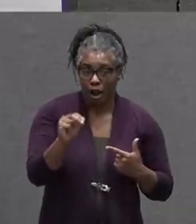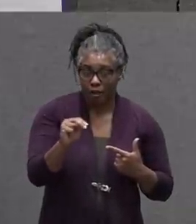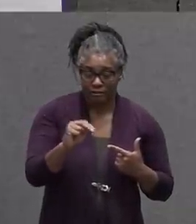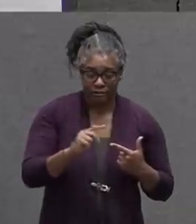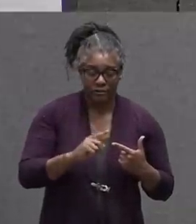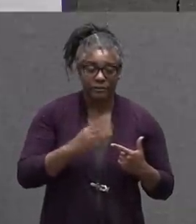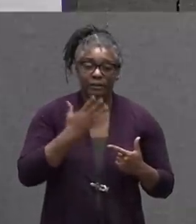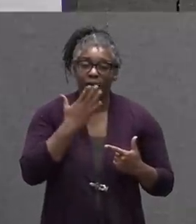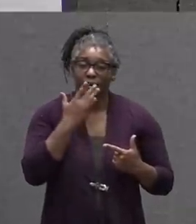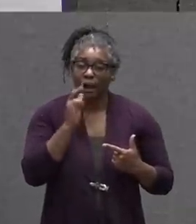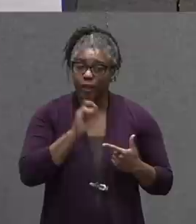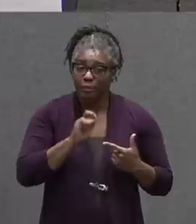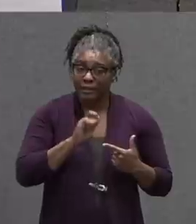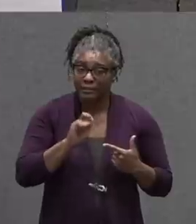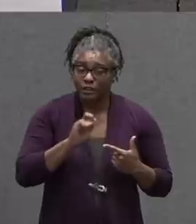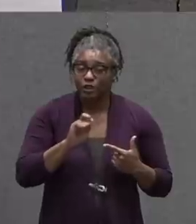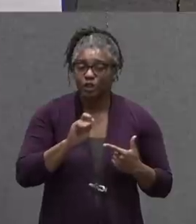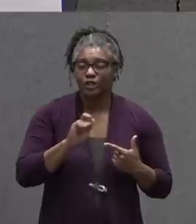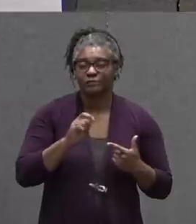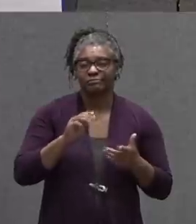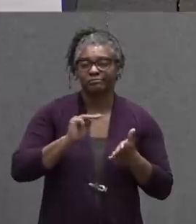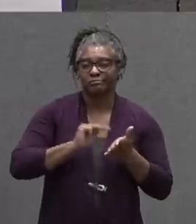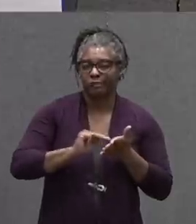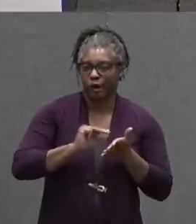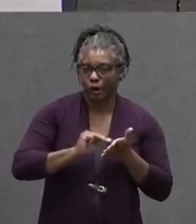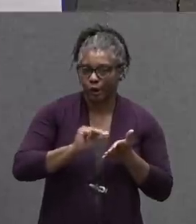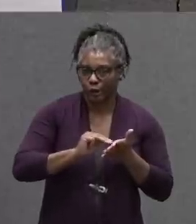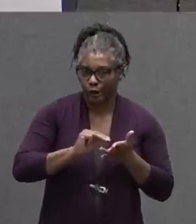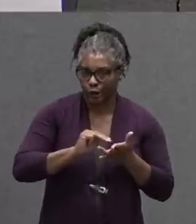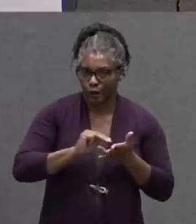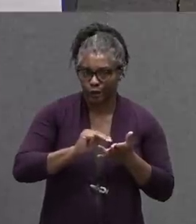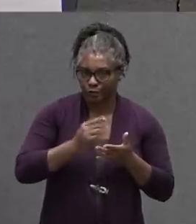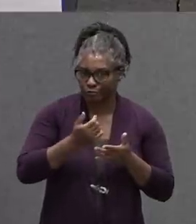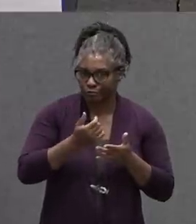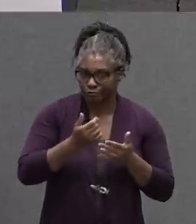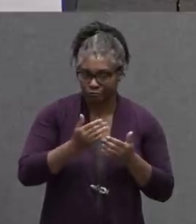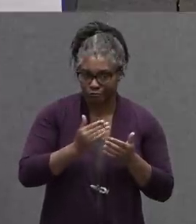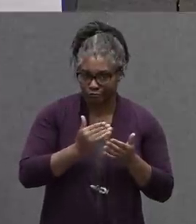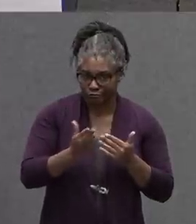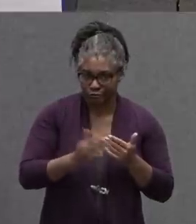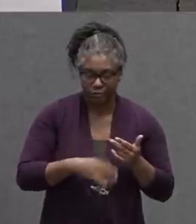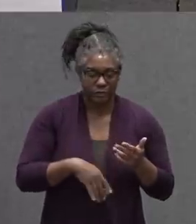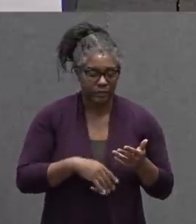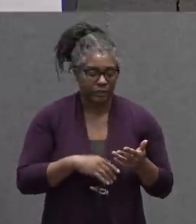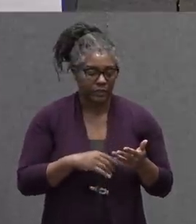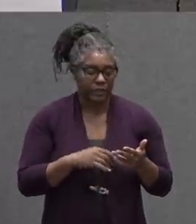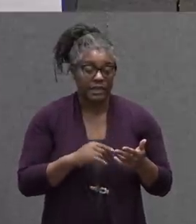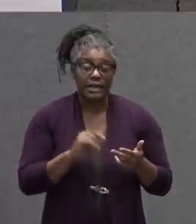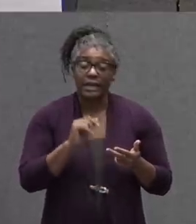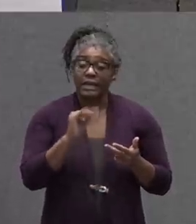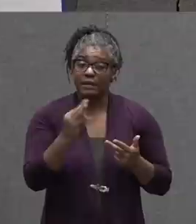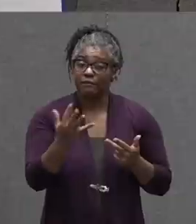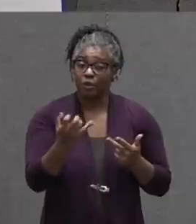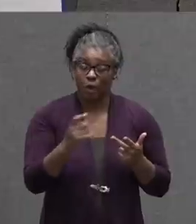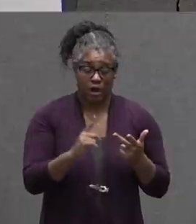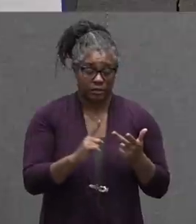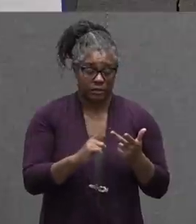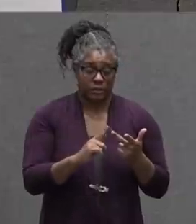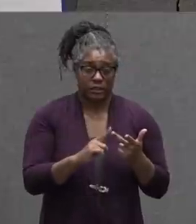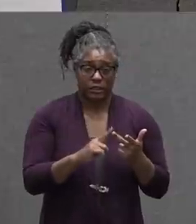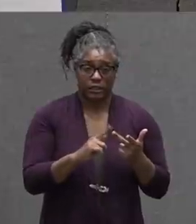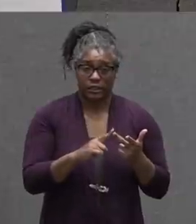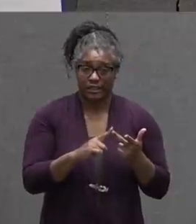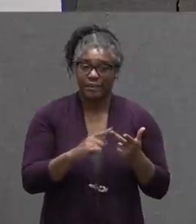markers. And if you would like, there will be some directional cards available on the